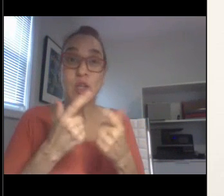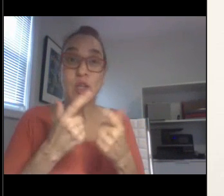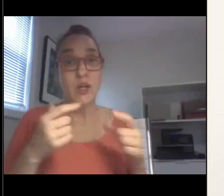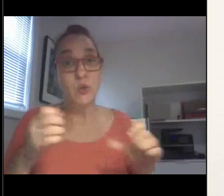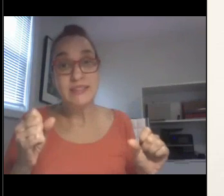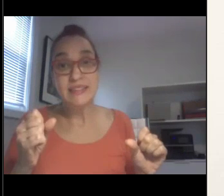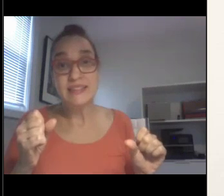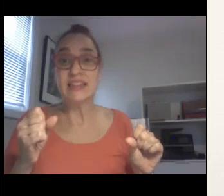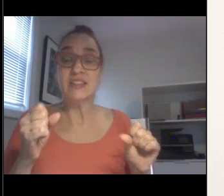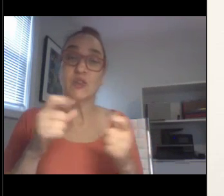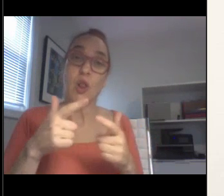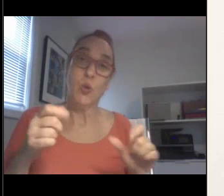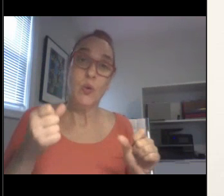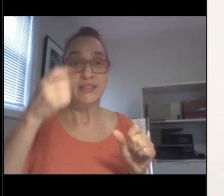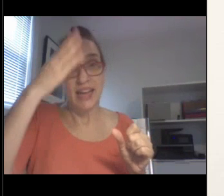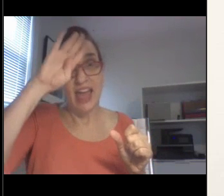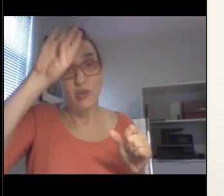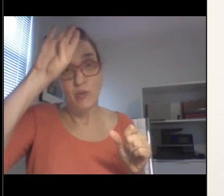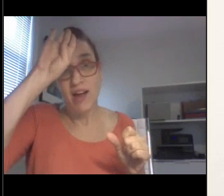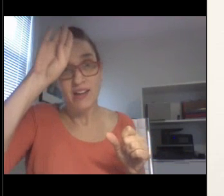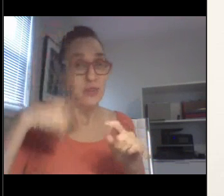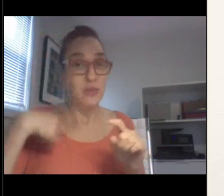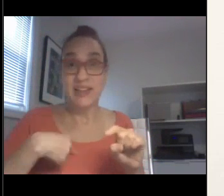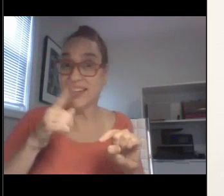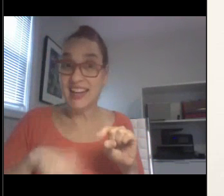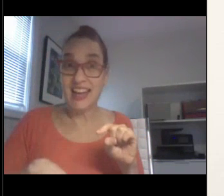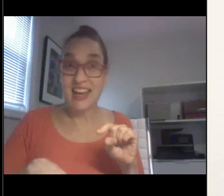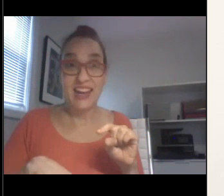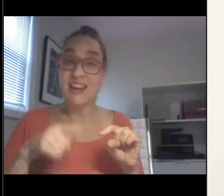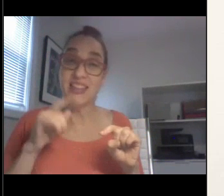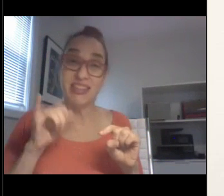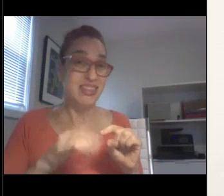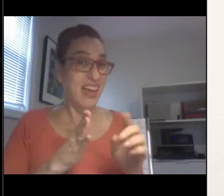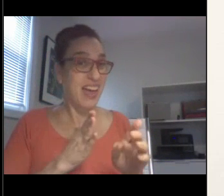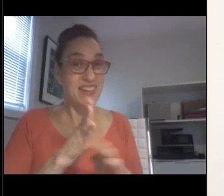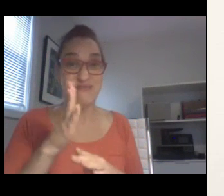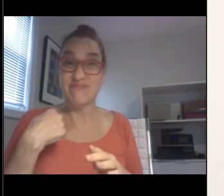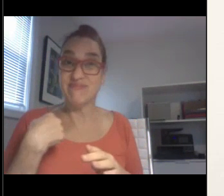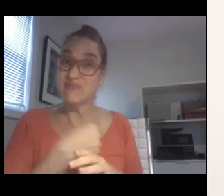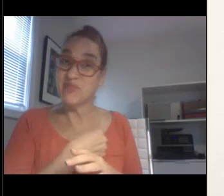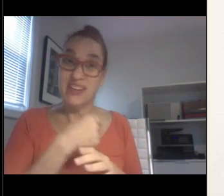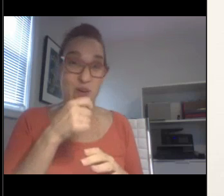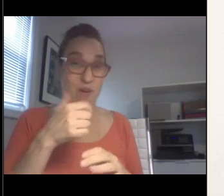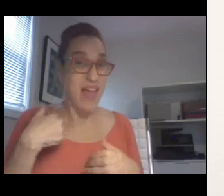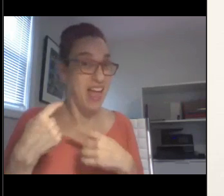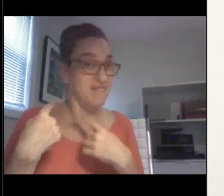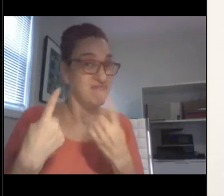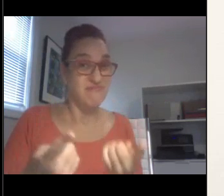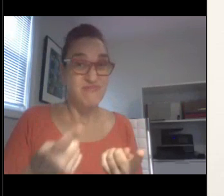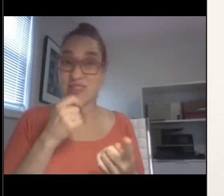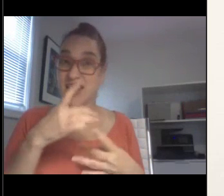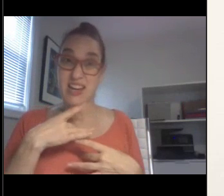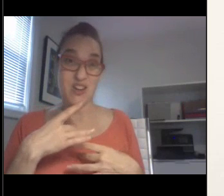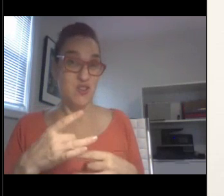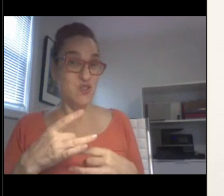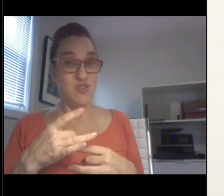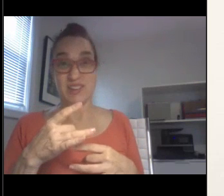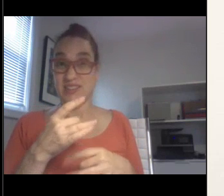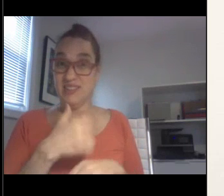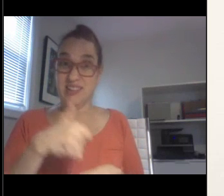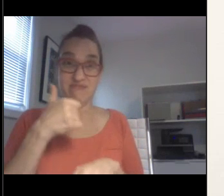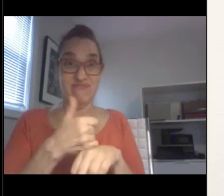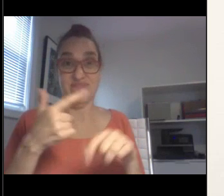this in this case is the idea that we have never had and are not specifically interested in doing